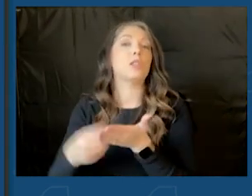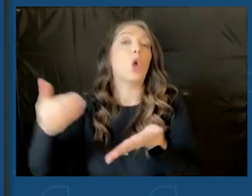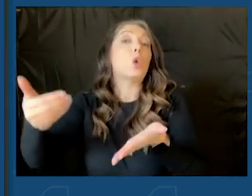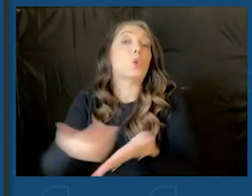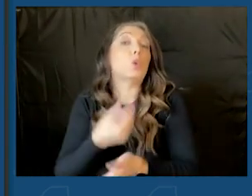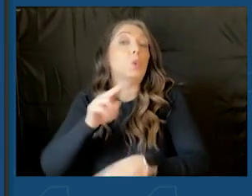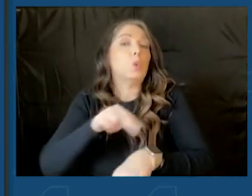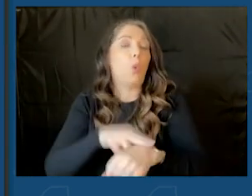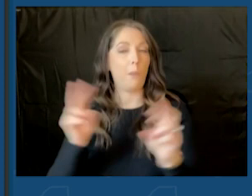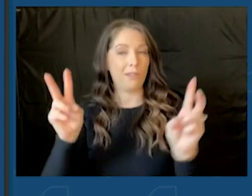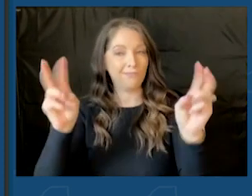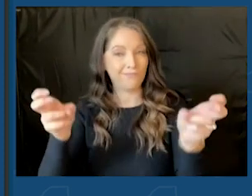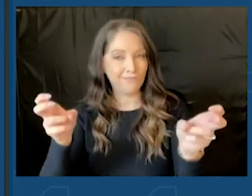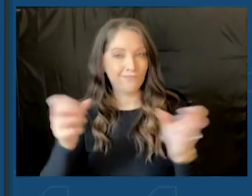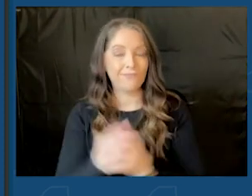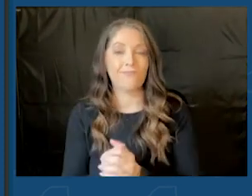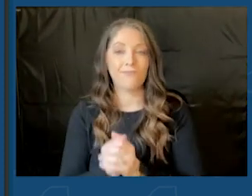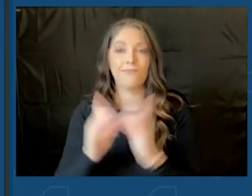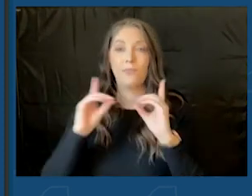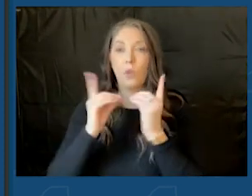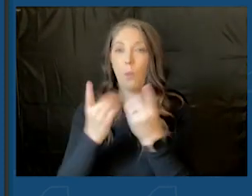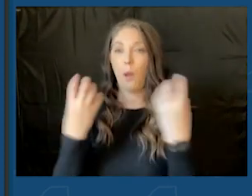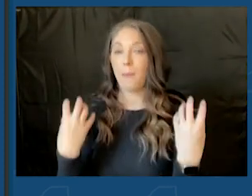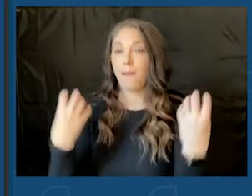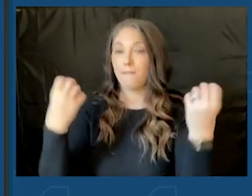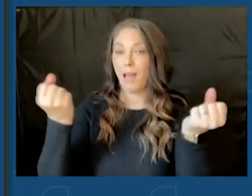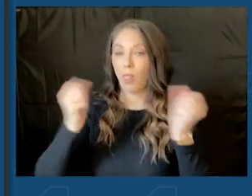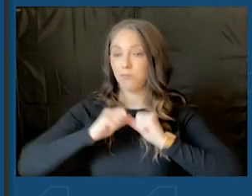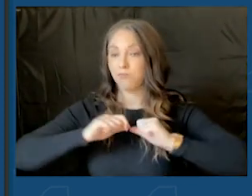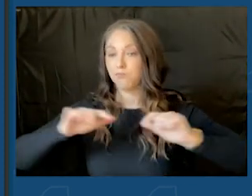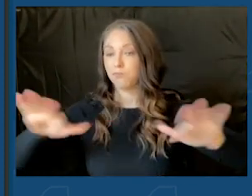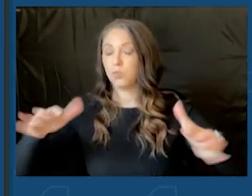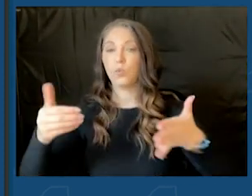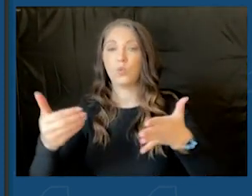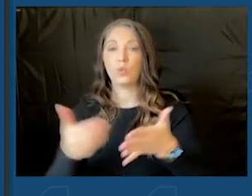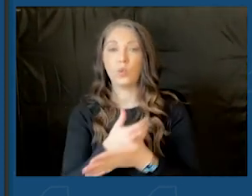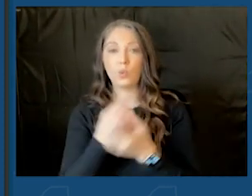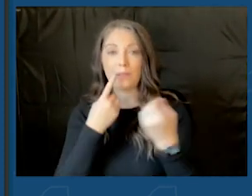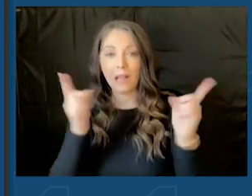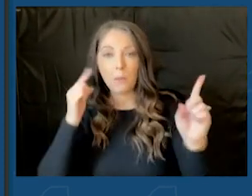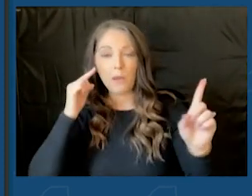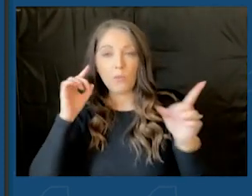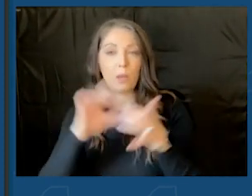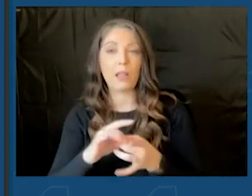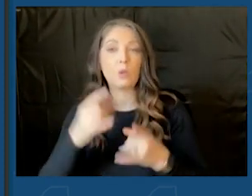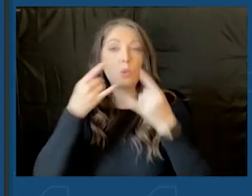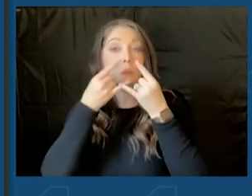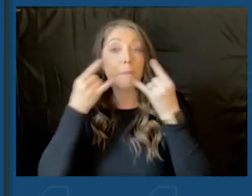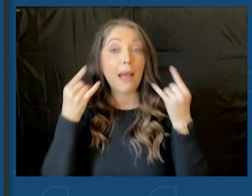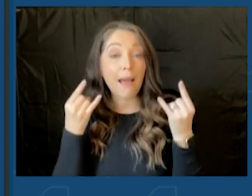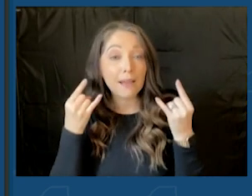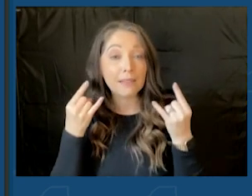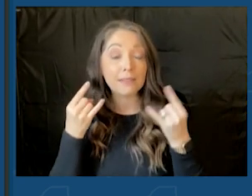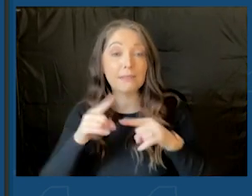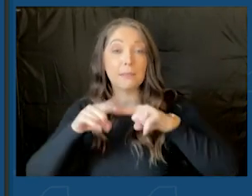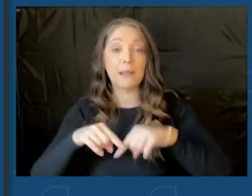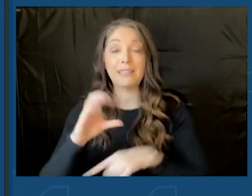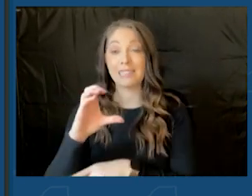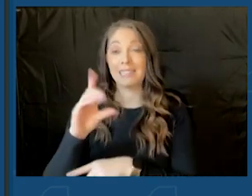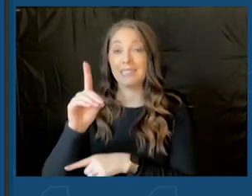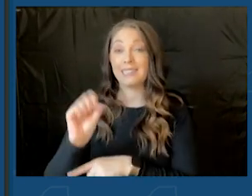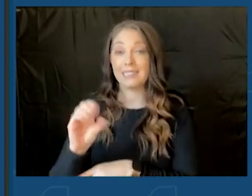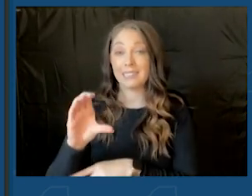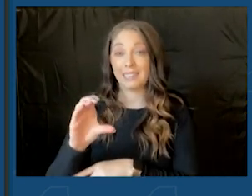today. Department of Health will be issuing new guidance regarding masks based on the CDC guidance. And starting today, masks will